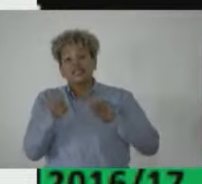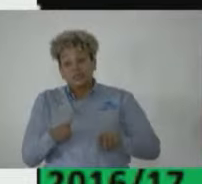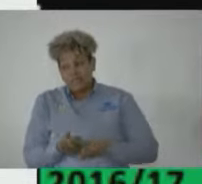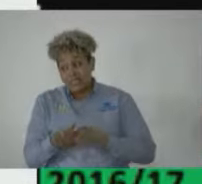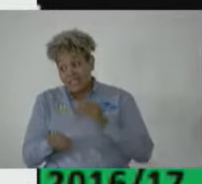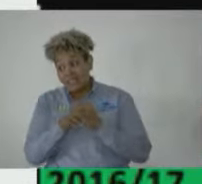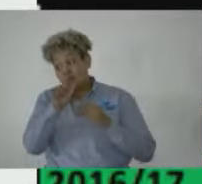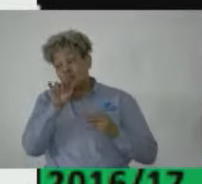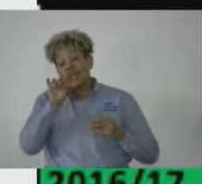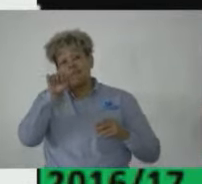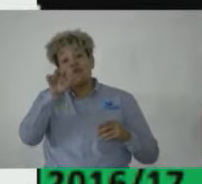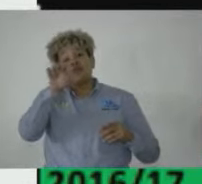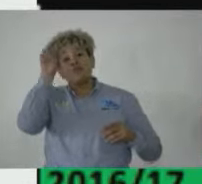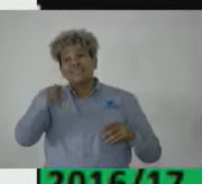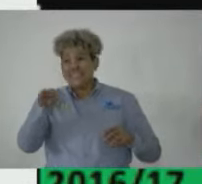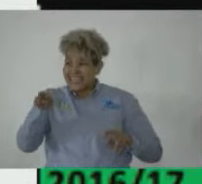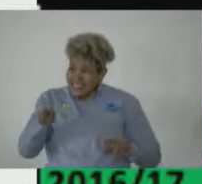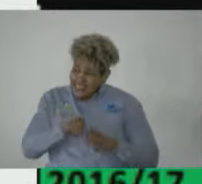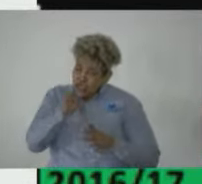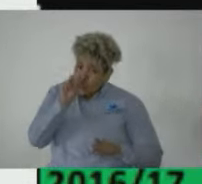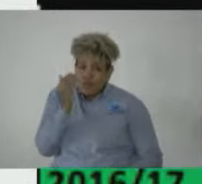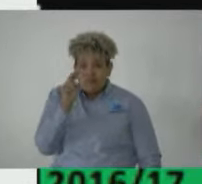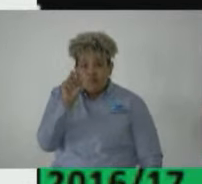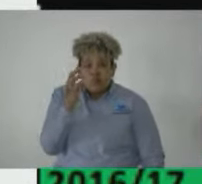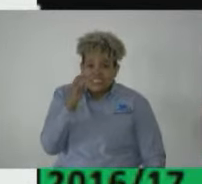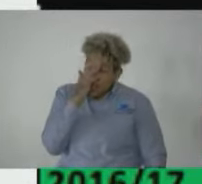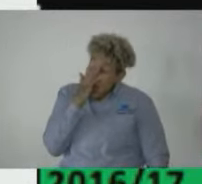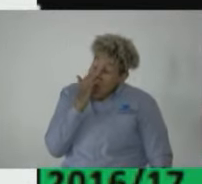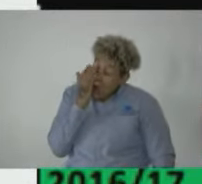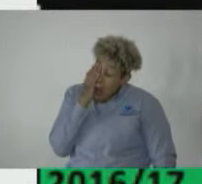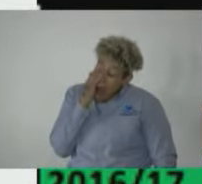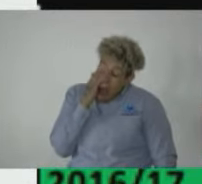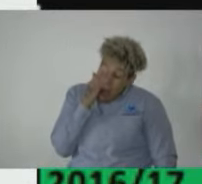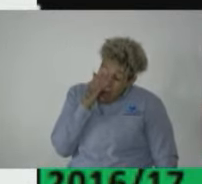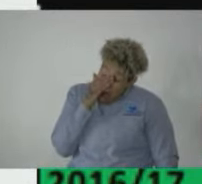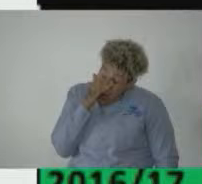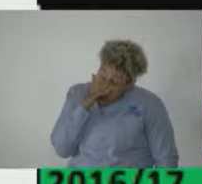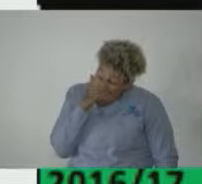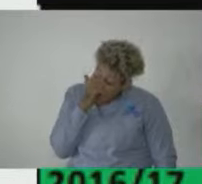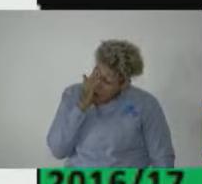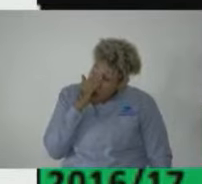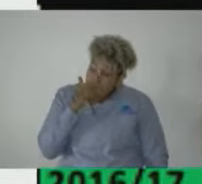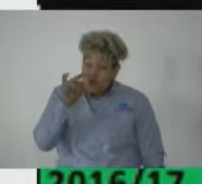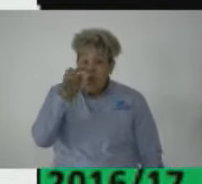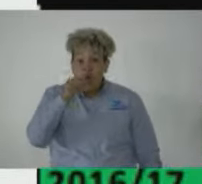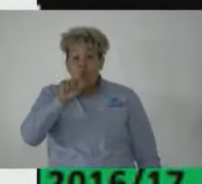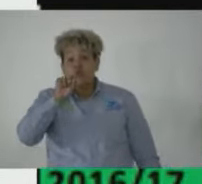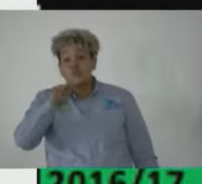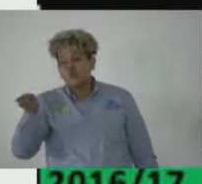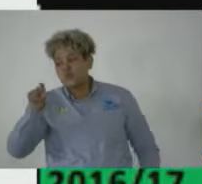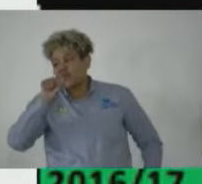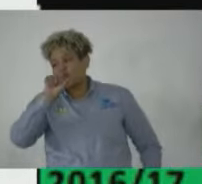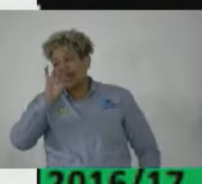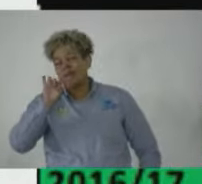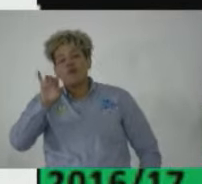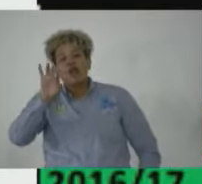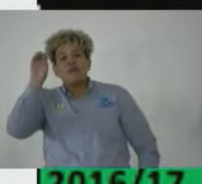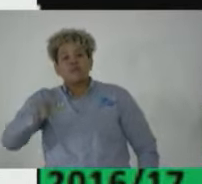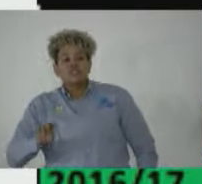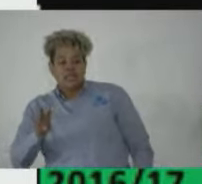was 28.3% in 2015-16. Yeah? 21-22,